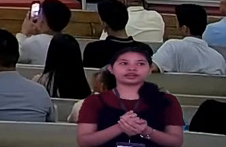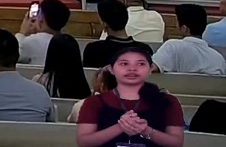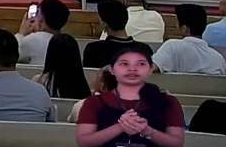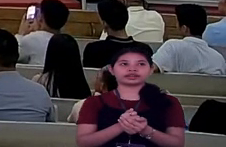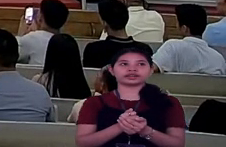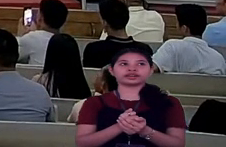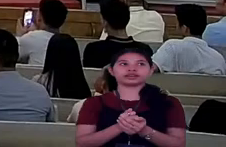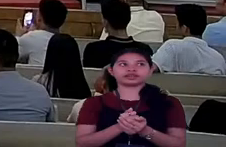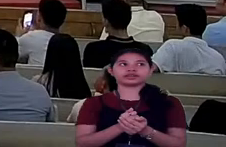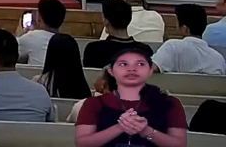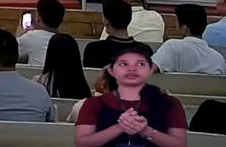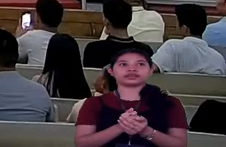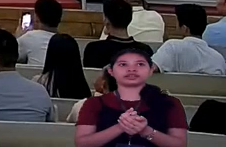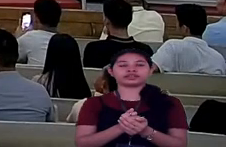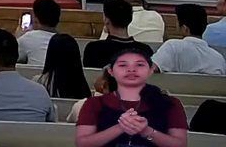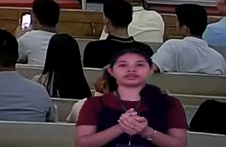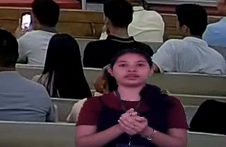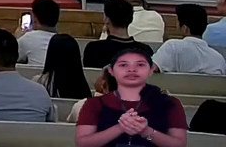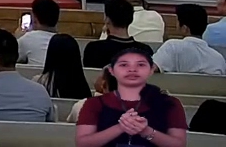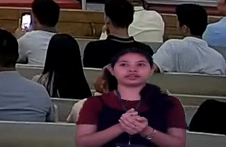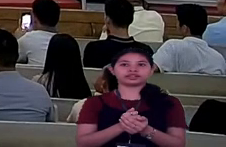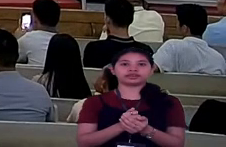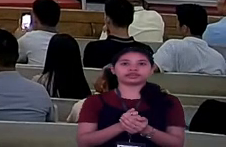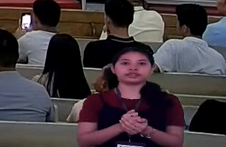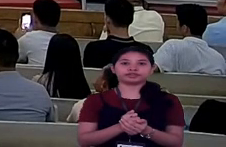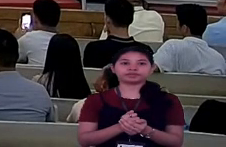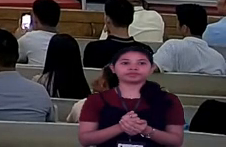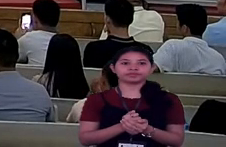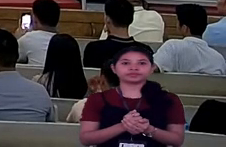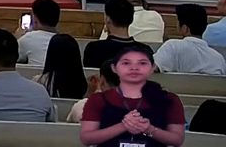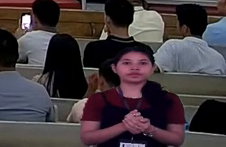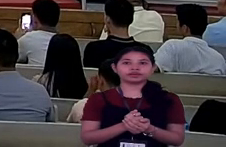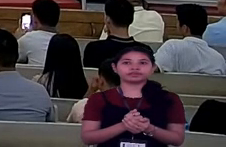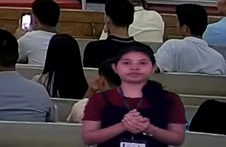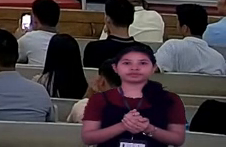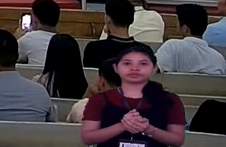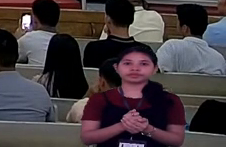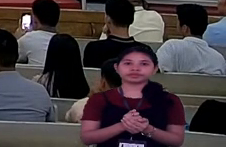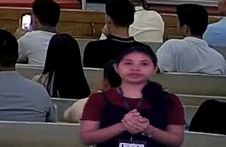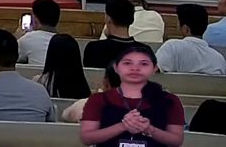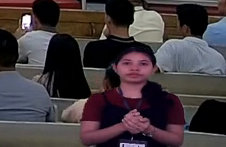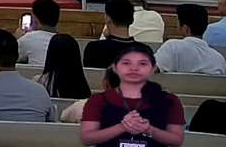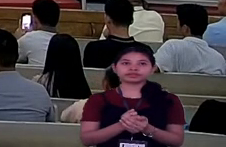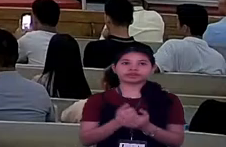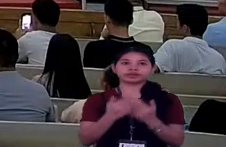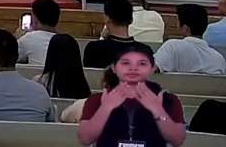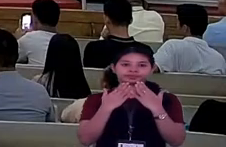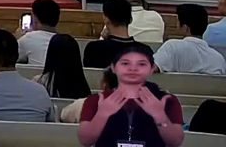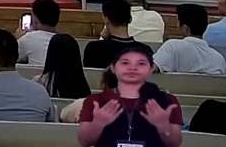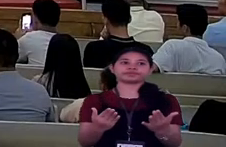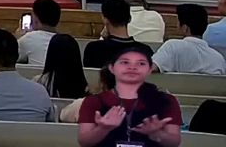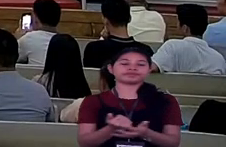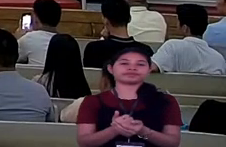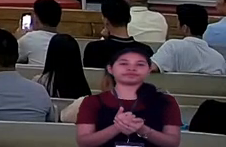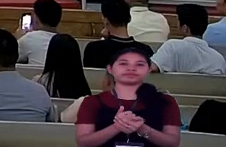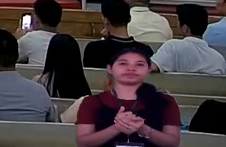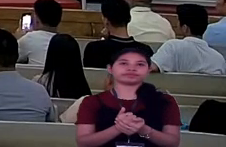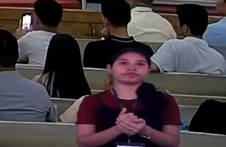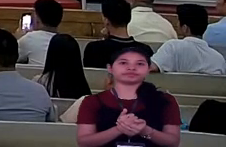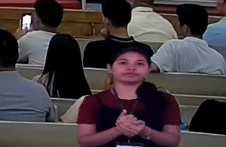my pastor, Pastor Domedor Suhian, a former alumni of this Bible Baptist Church of Katipunan. Maraming salamat po.